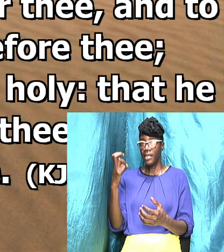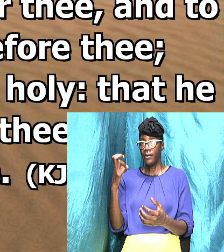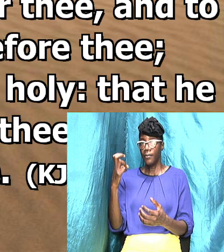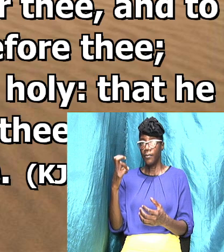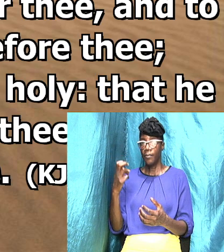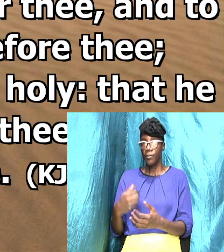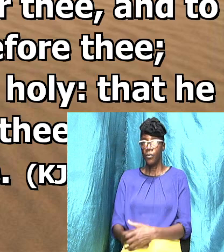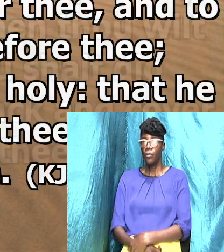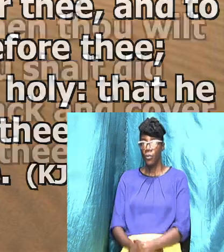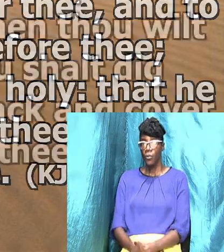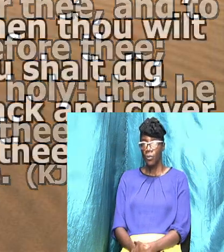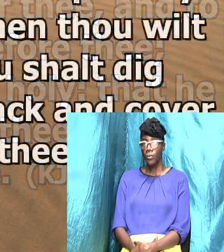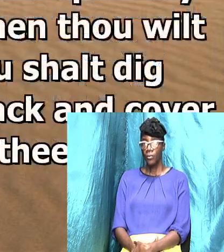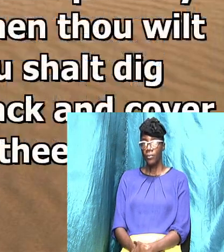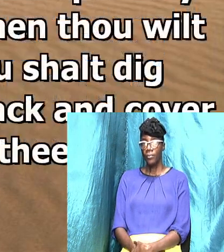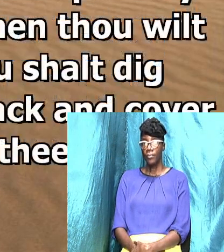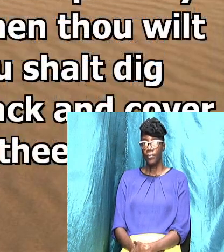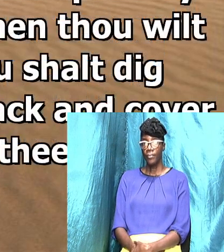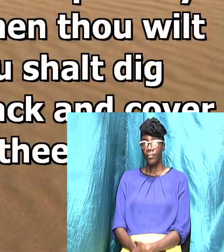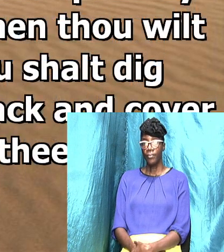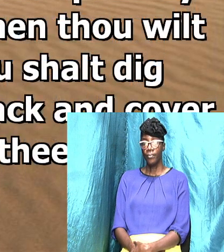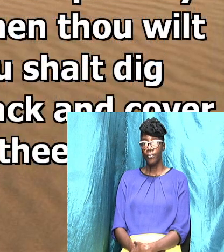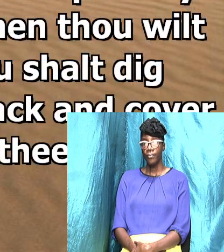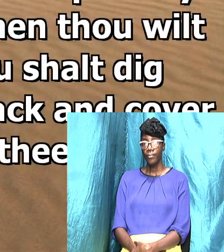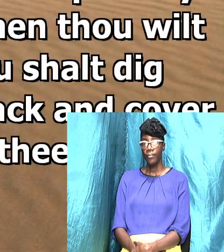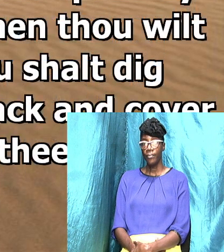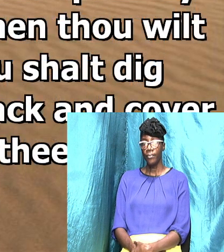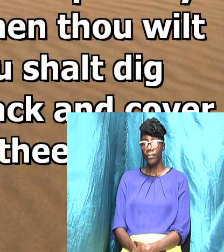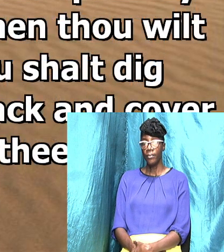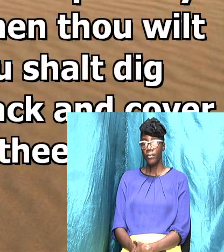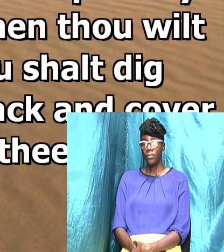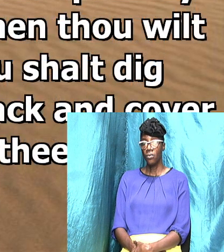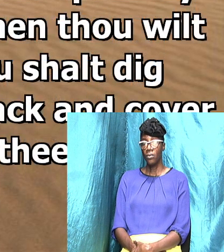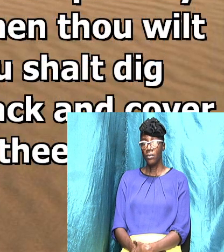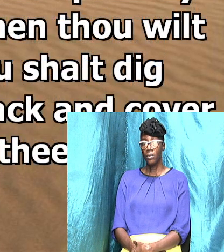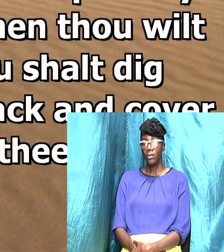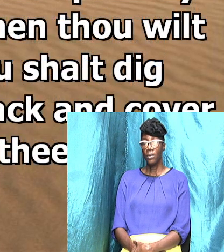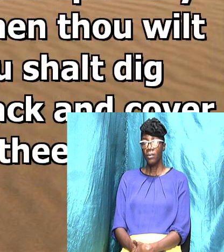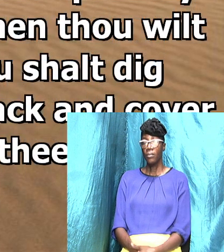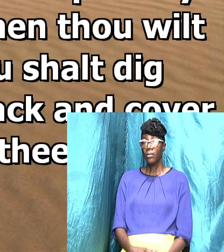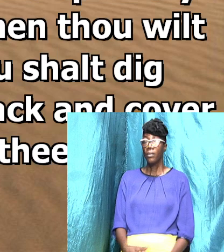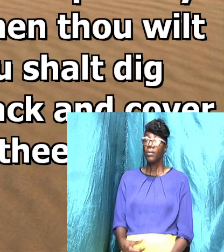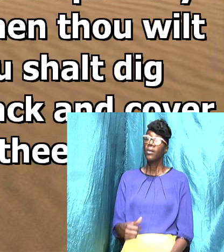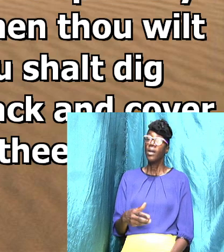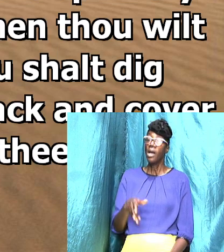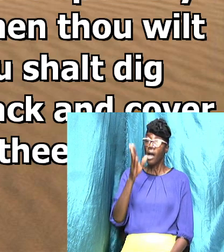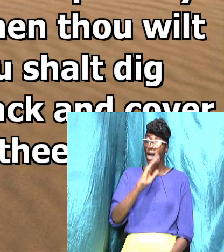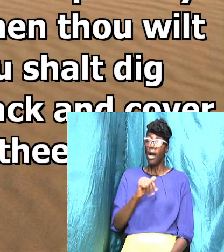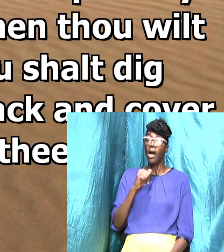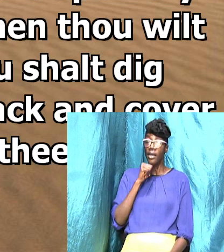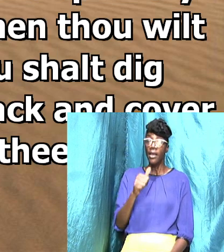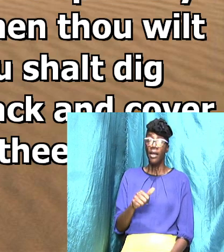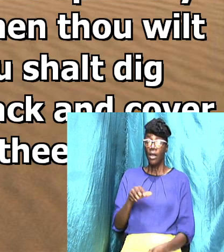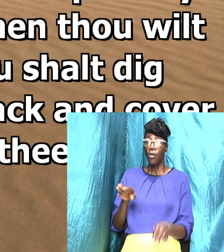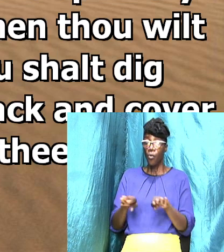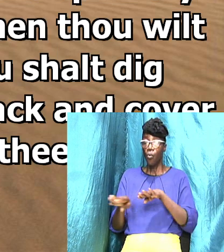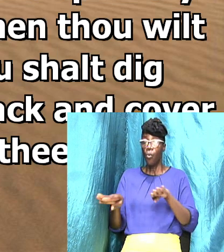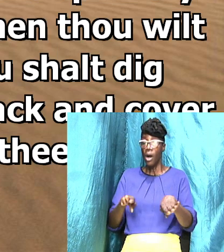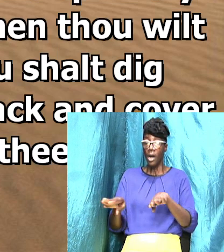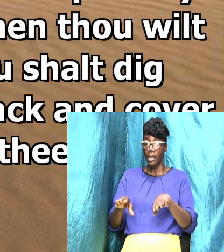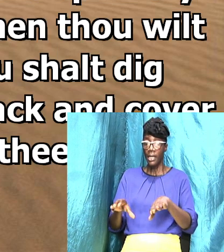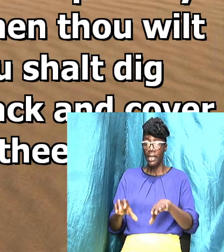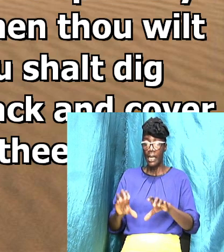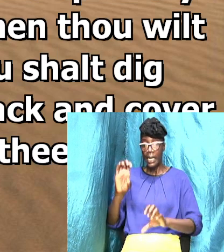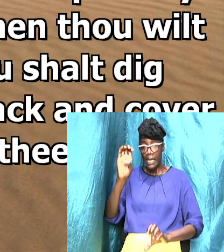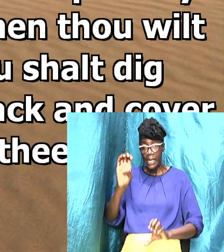I want you to understand, because this was not, God was not physically walking in the camp, you know. But look